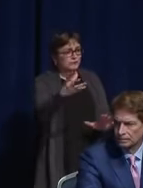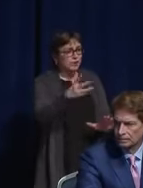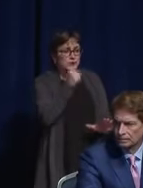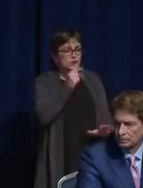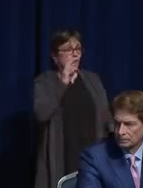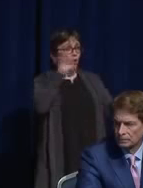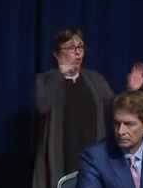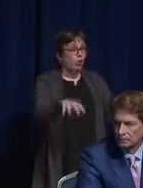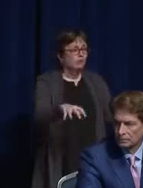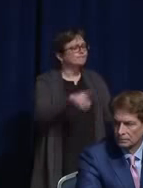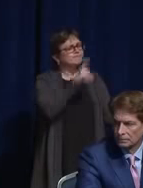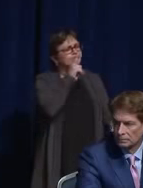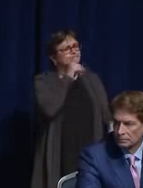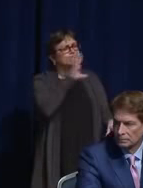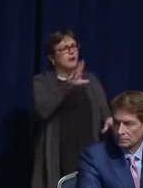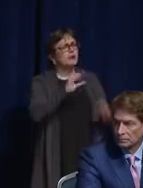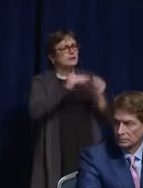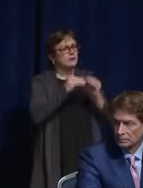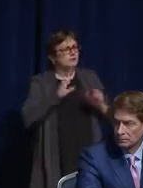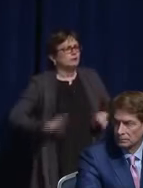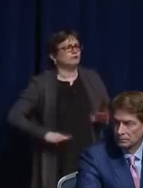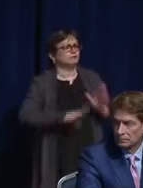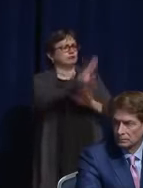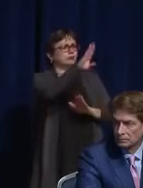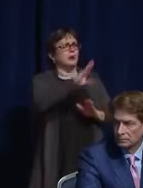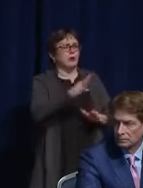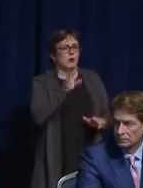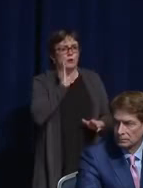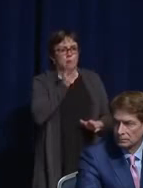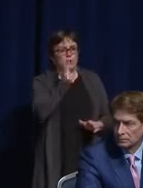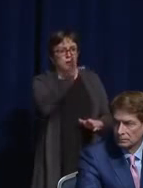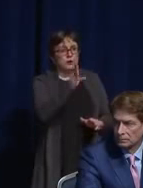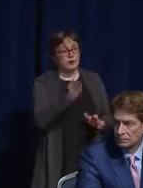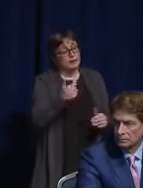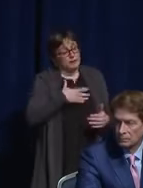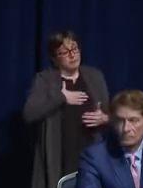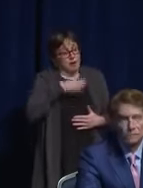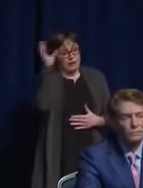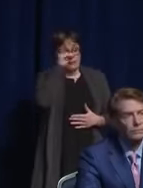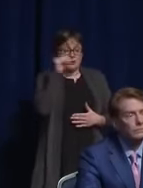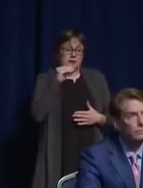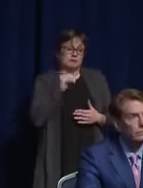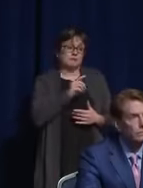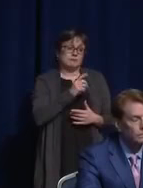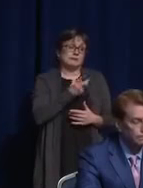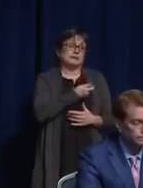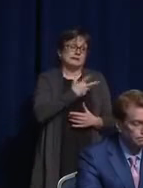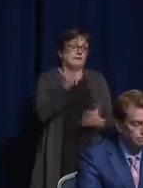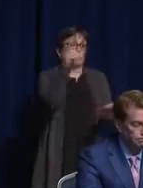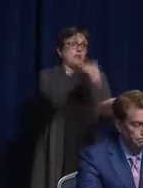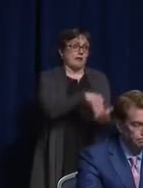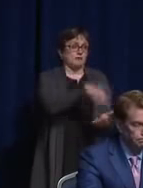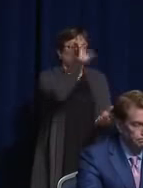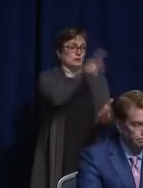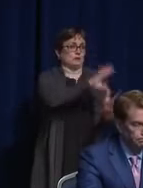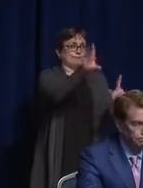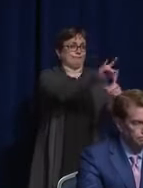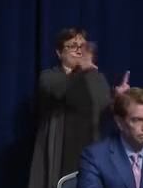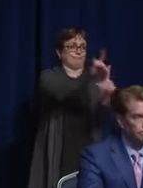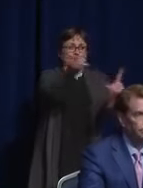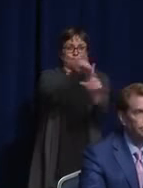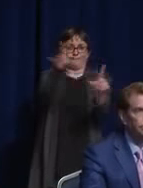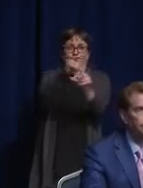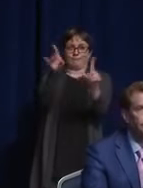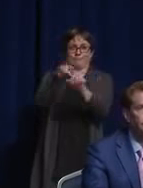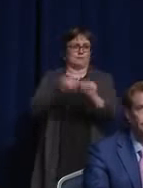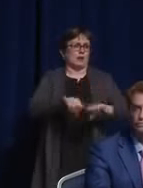go up. They're going to go up, one person's opinion, into the many thousands. Again, we are doing everything we can to break